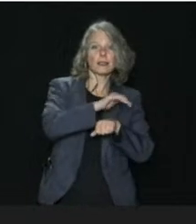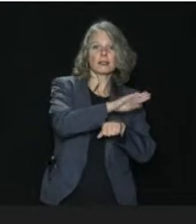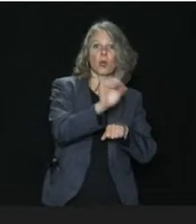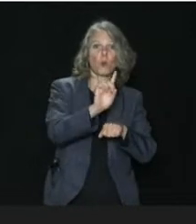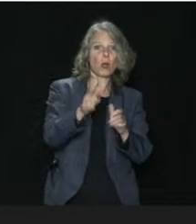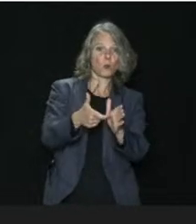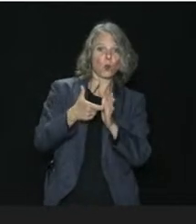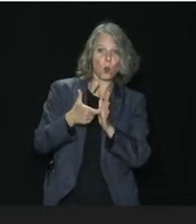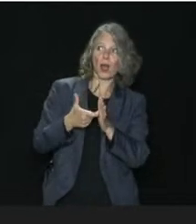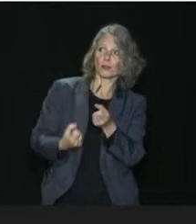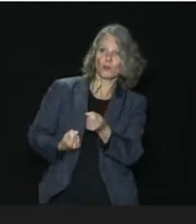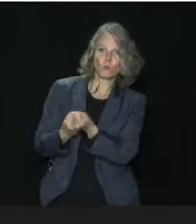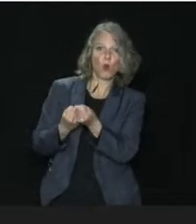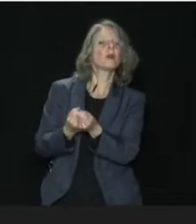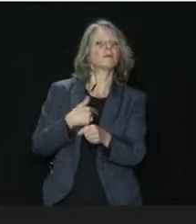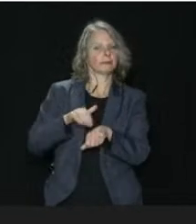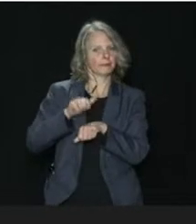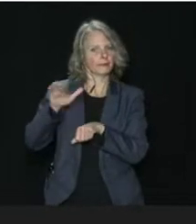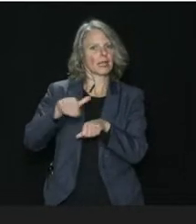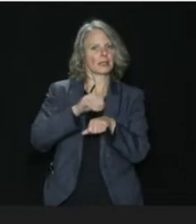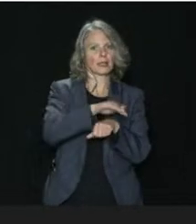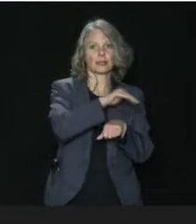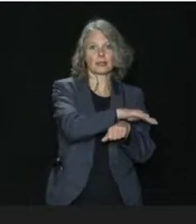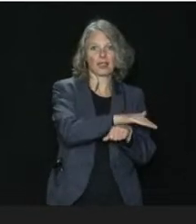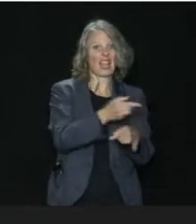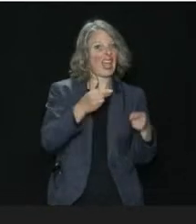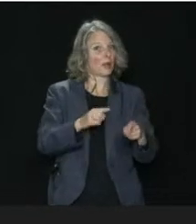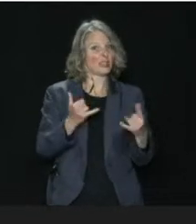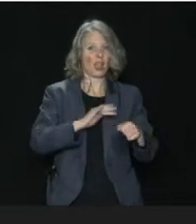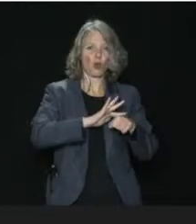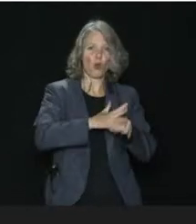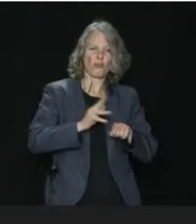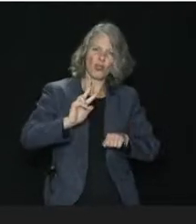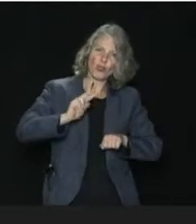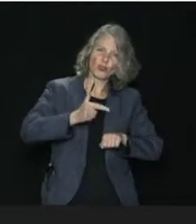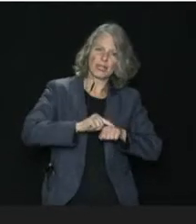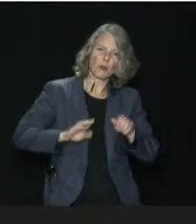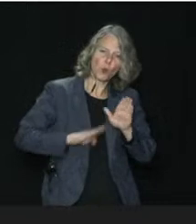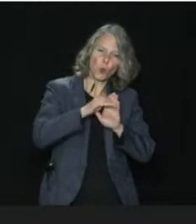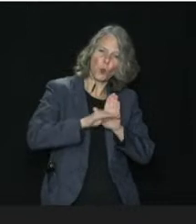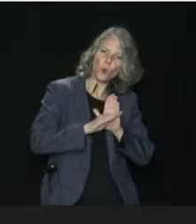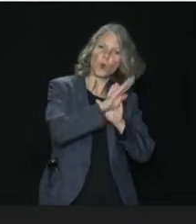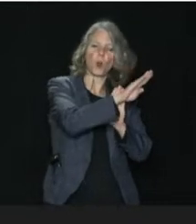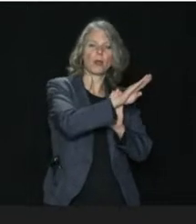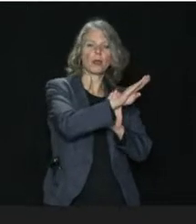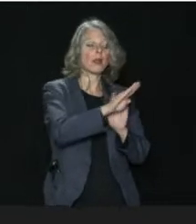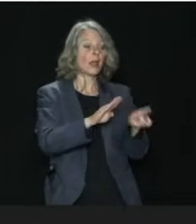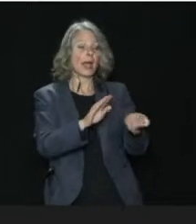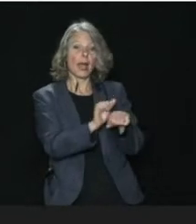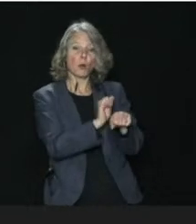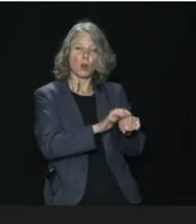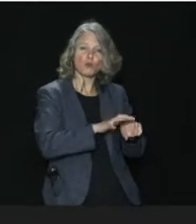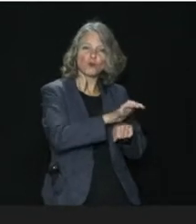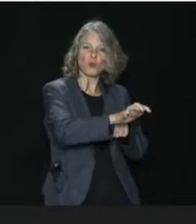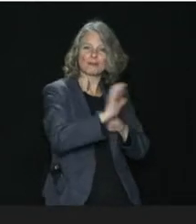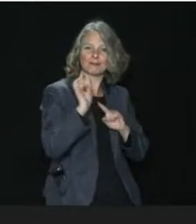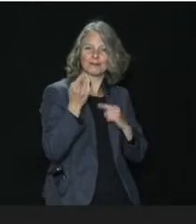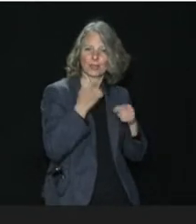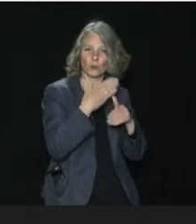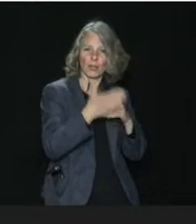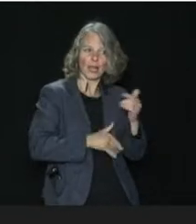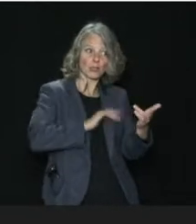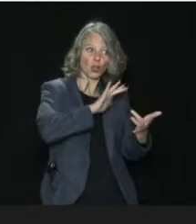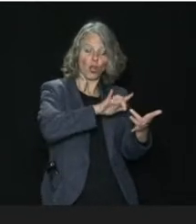that have been hit hardest by this third wave. For Alberta, we continued reaching out to the province through the weekend. We're